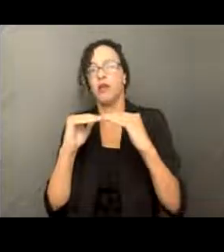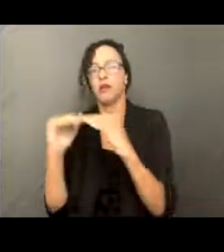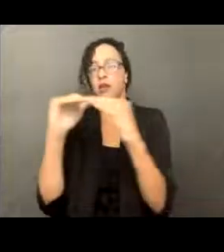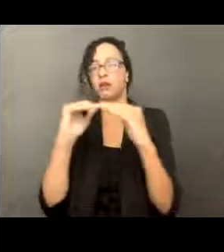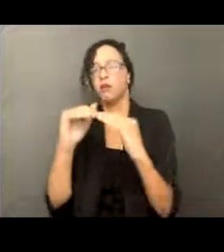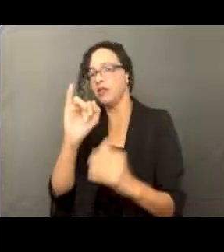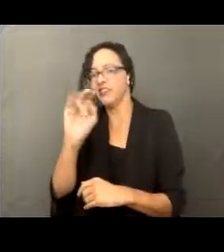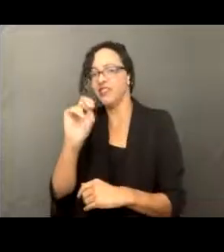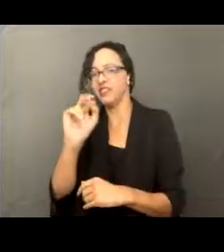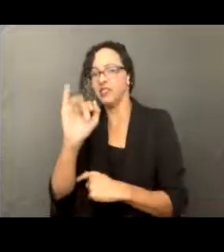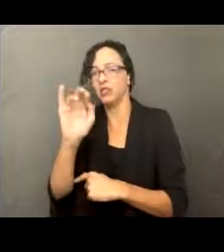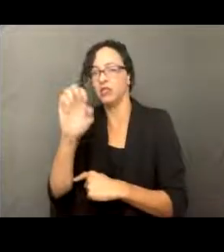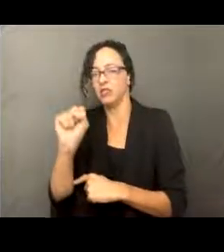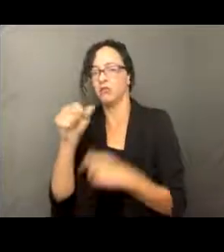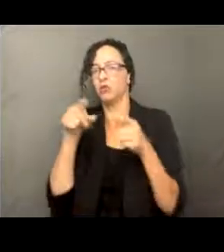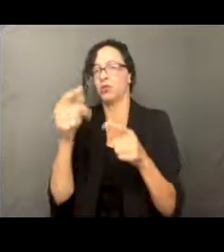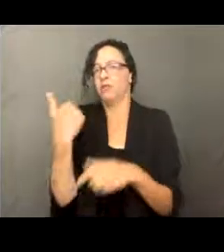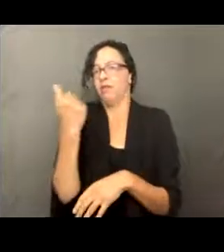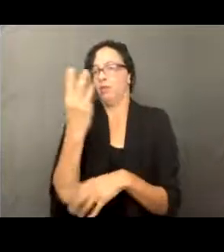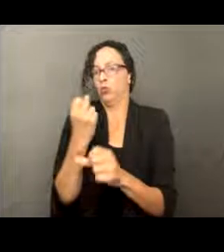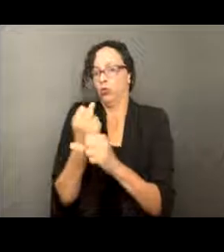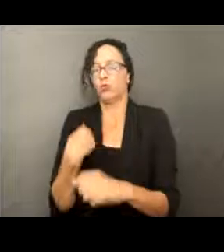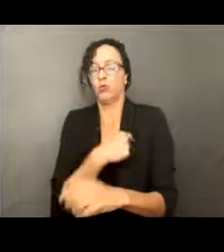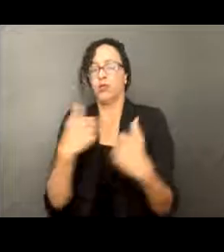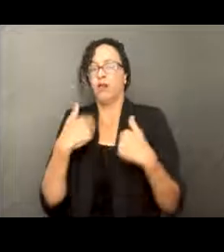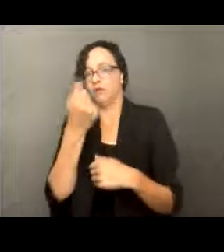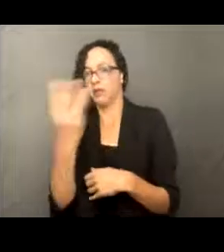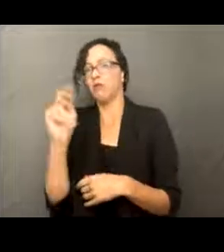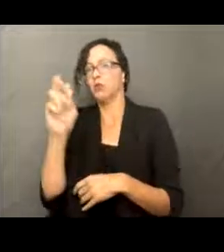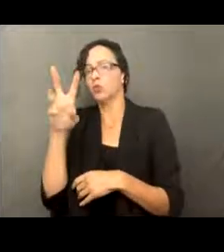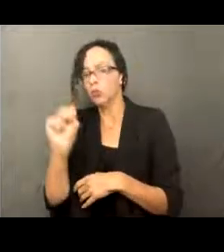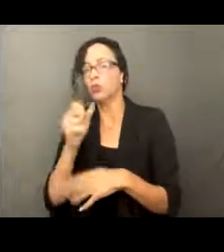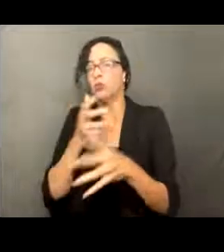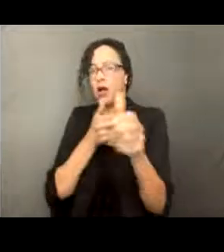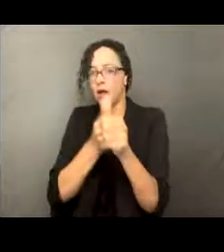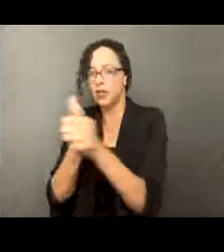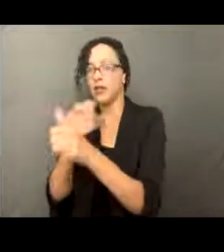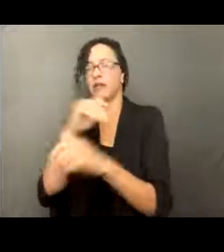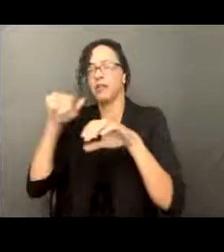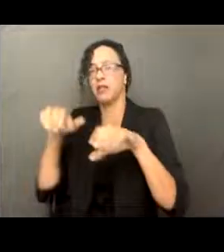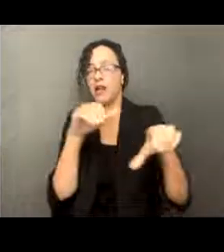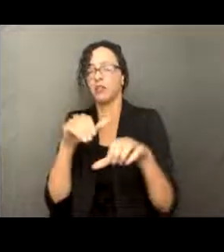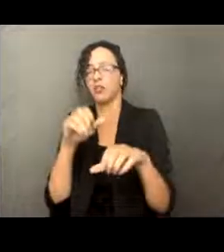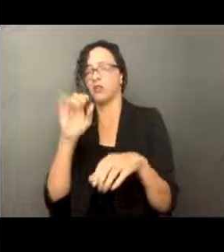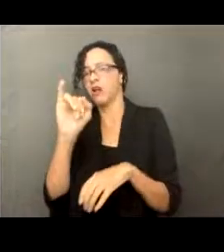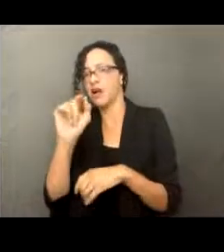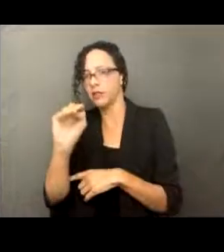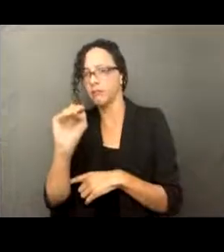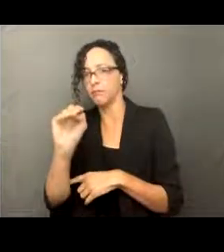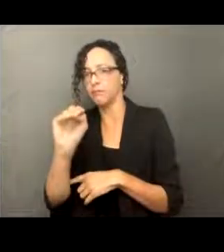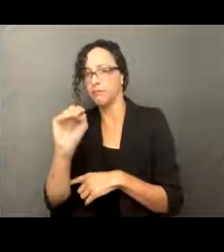couple of years. We have several updates and action items on the agenda today related to equity, including our Equity Advisory